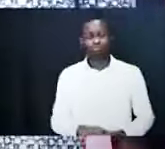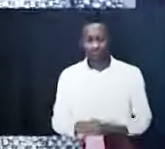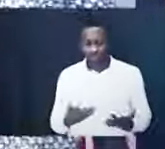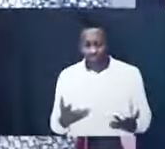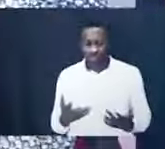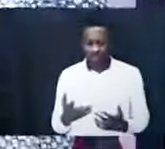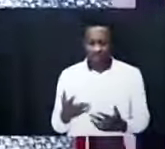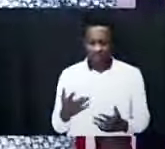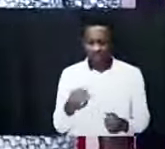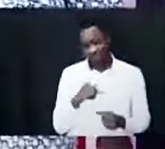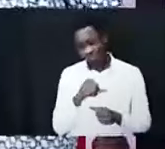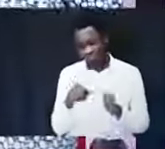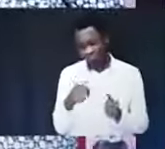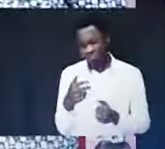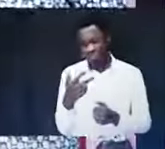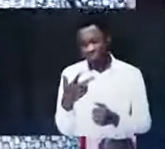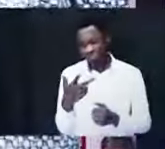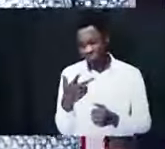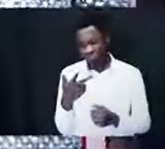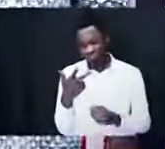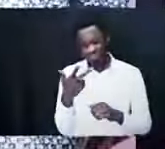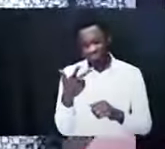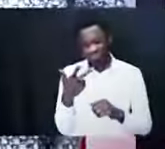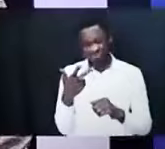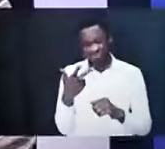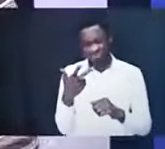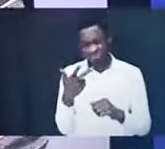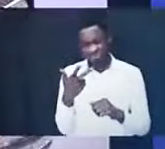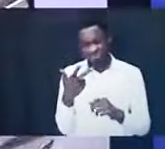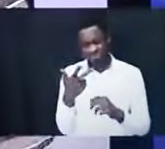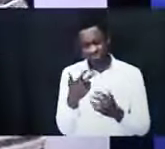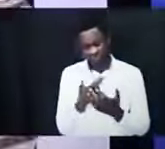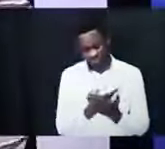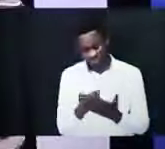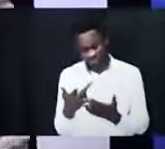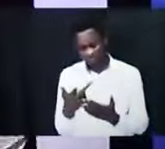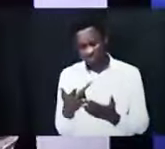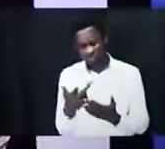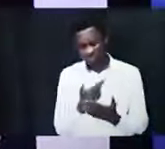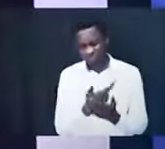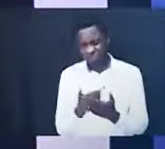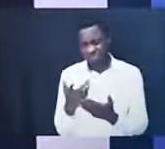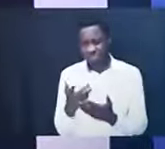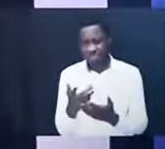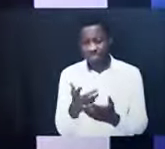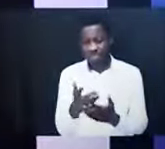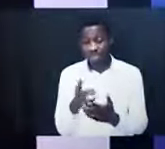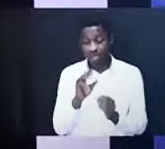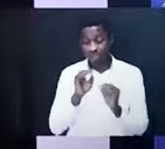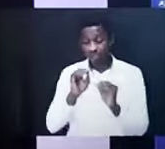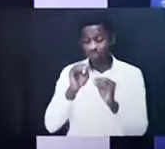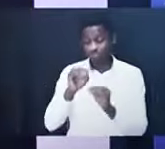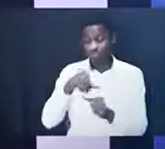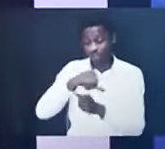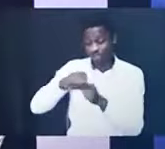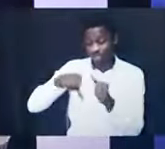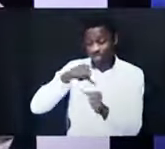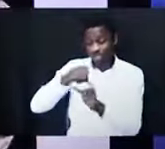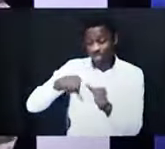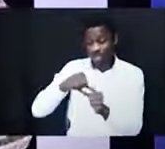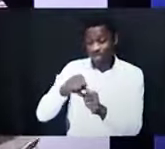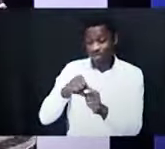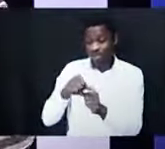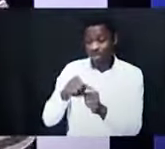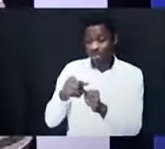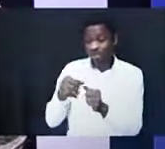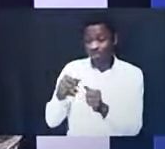3 weeks, we moved away from our teaching. Then I taught on Christmas. Then last week